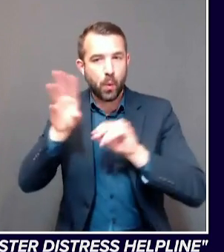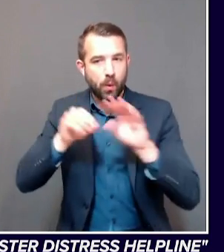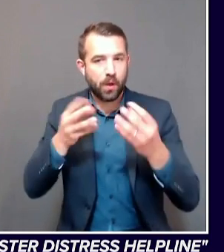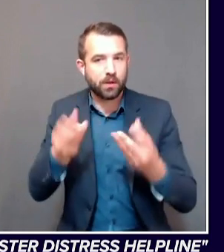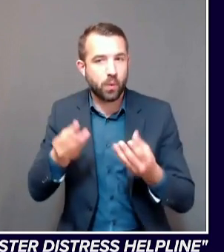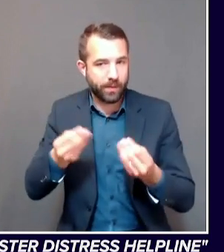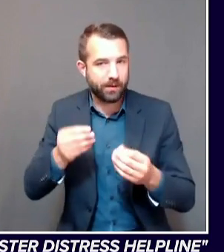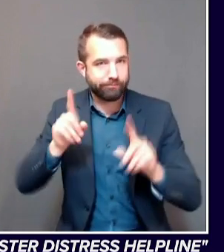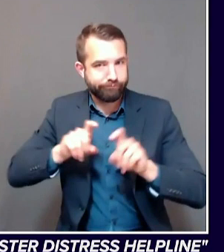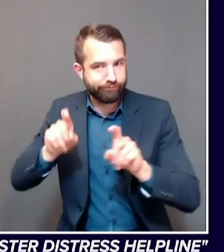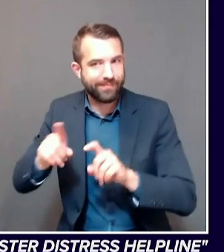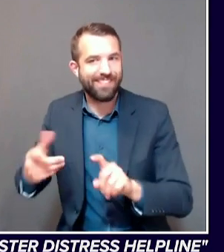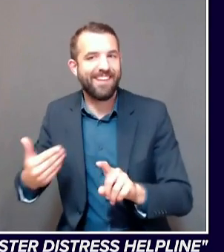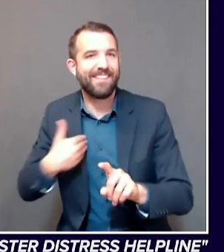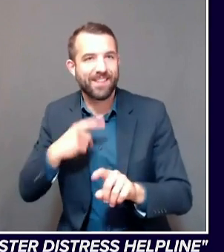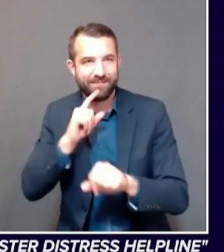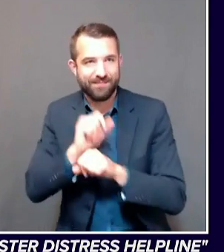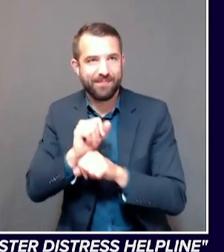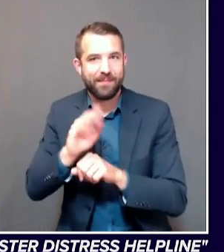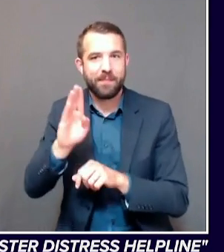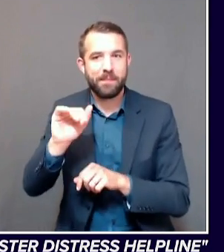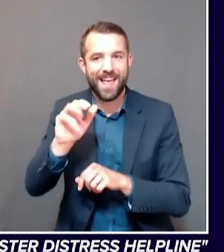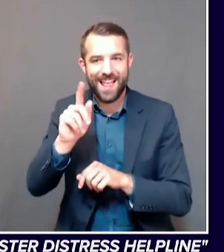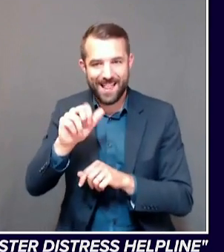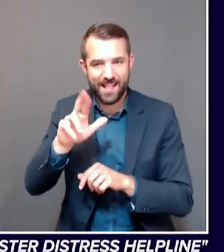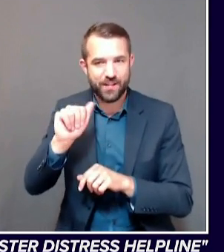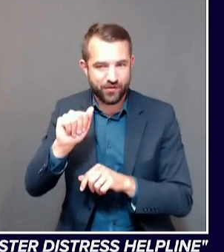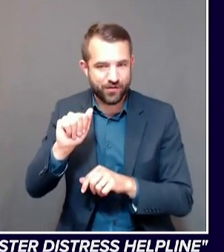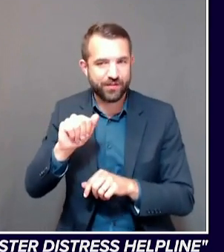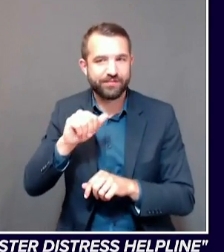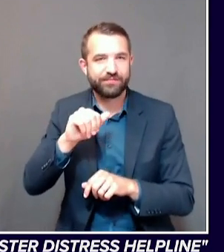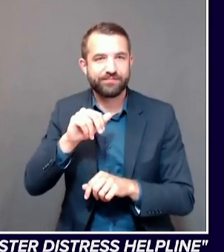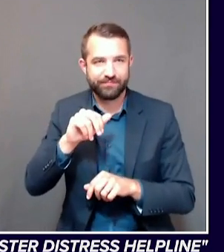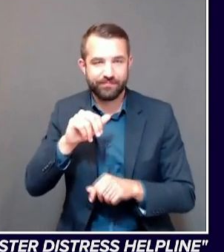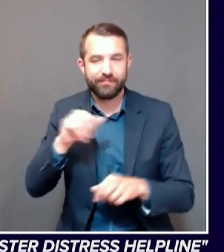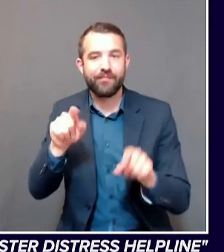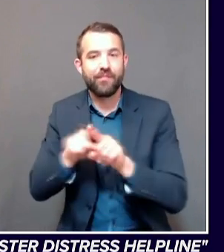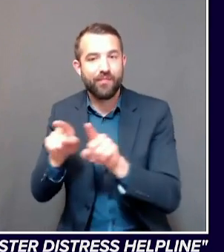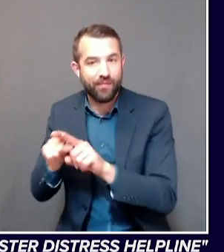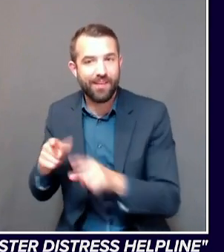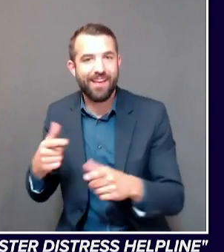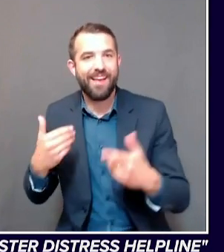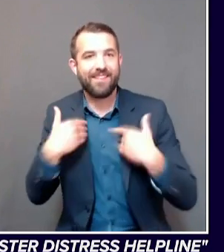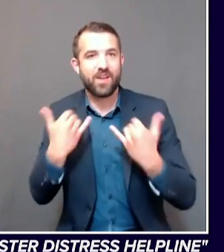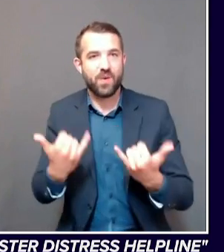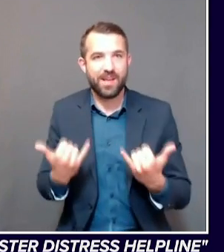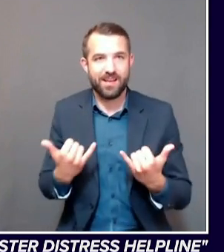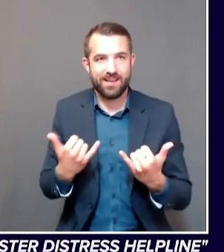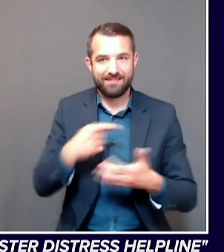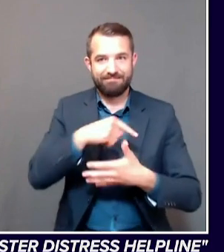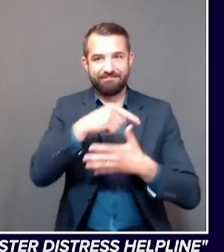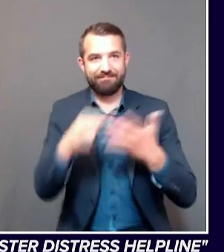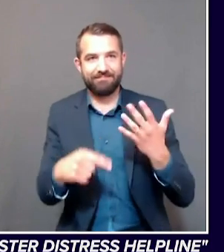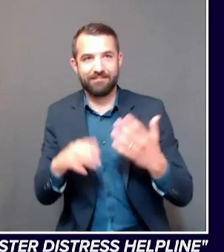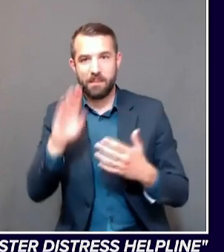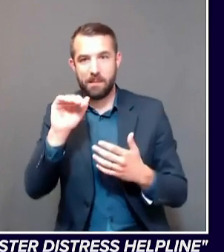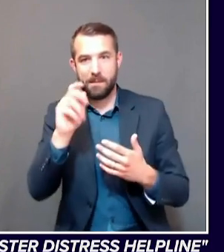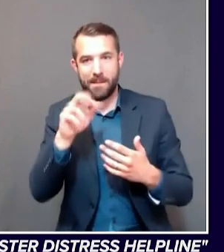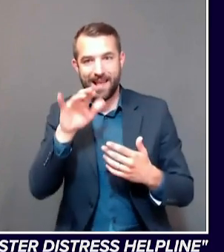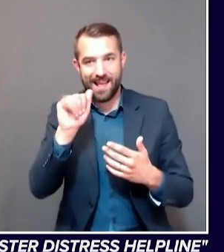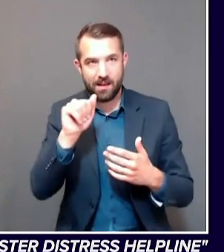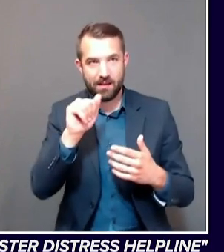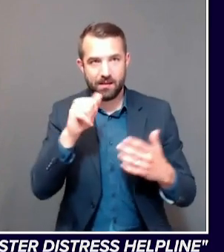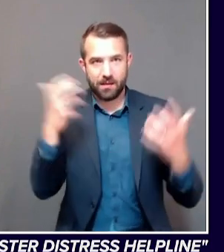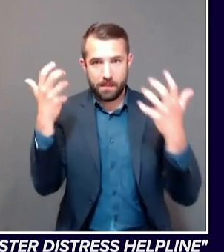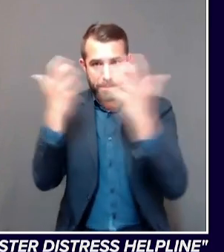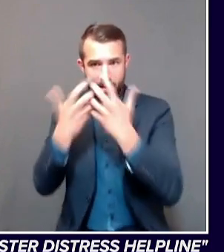working on is matching up the bacteria with the symptoms. Of course, not all bacteria cause the same symptoms. So we